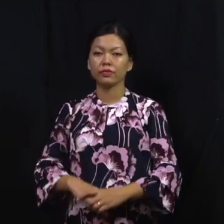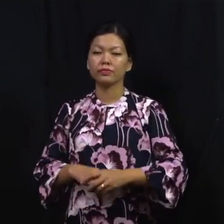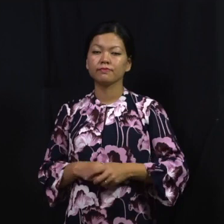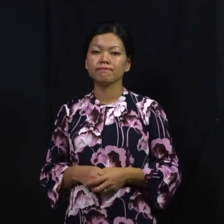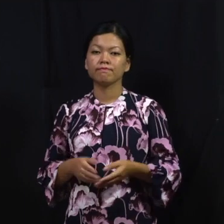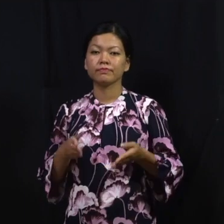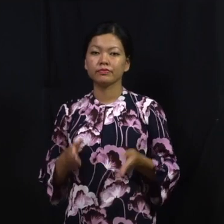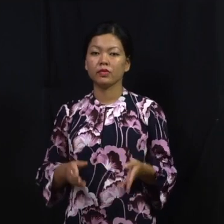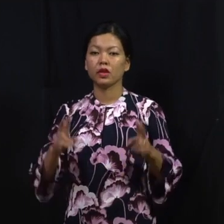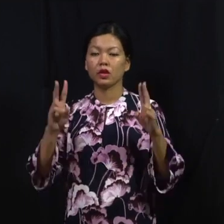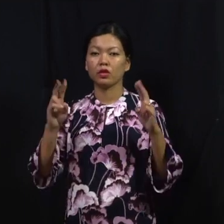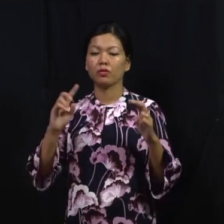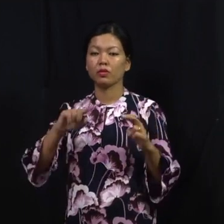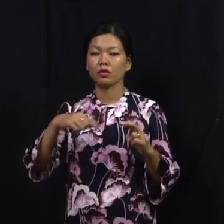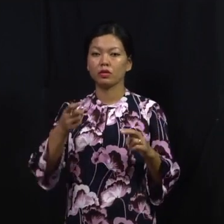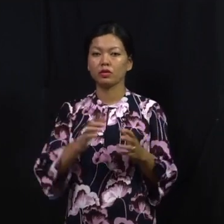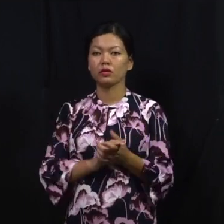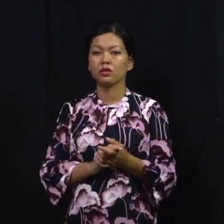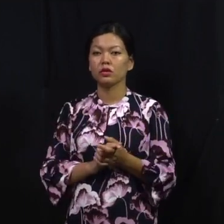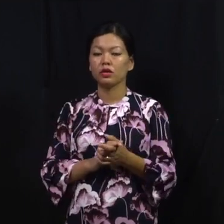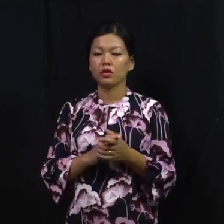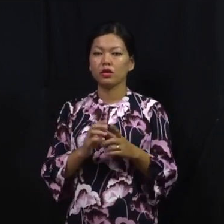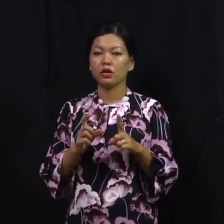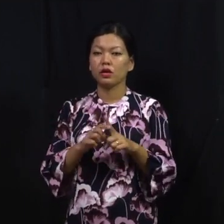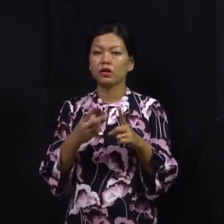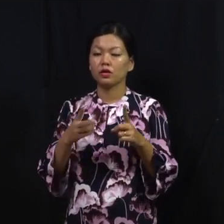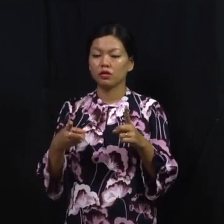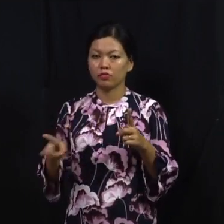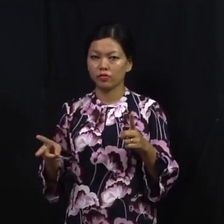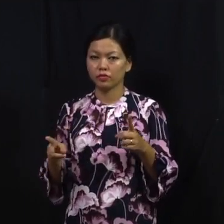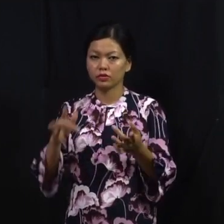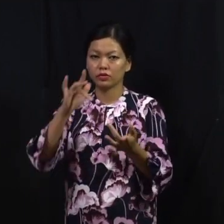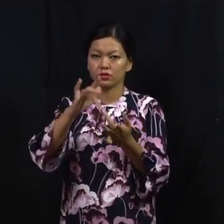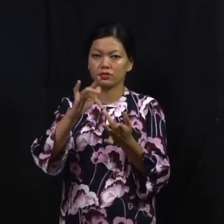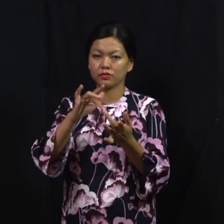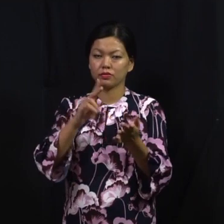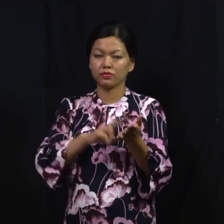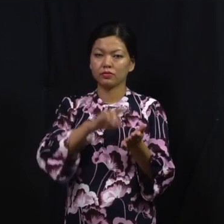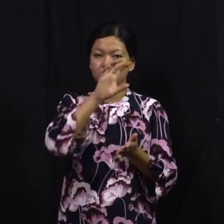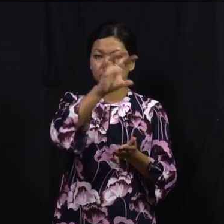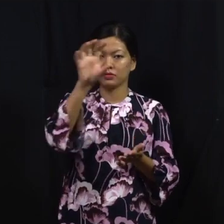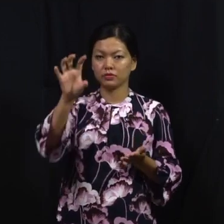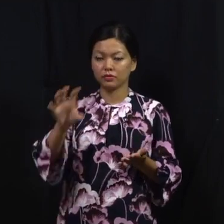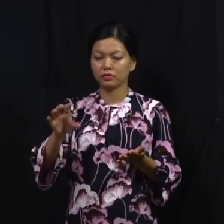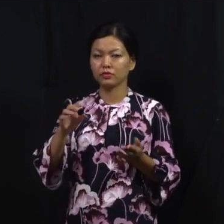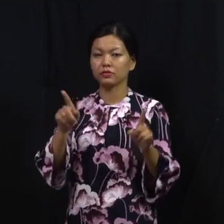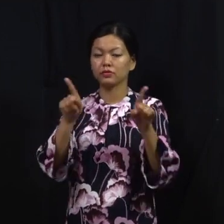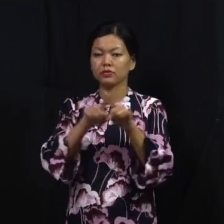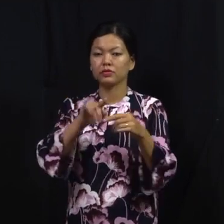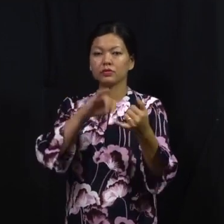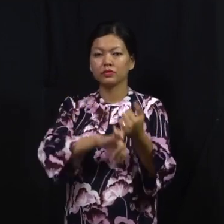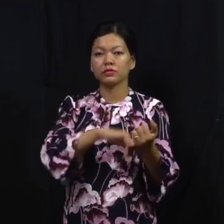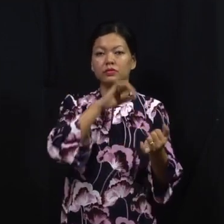Okay, our next topic is the difference between nation and state. Having learned the meaning and the features of nation and state,